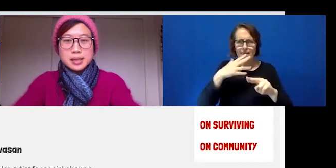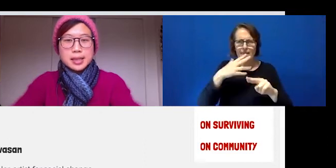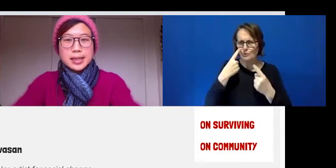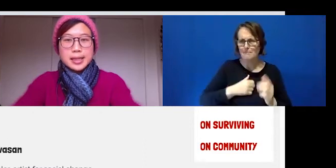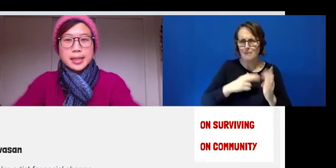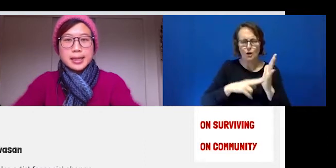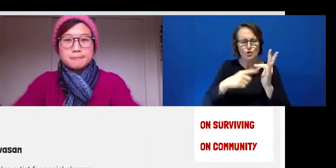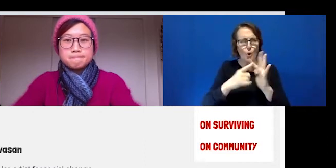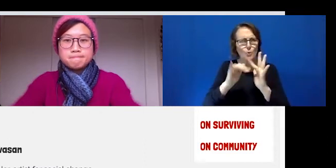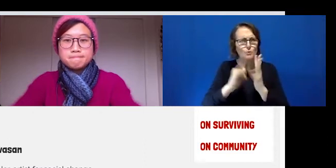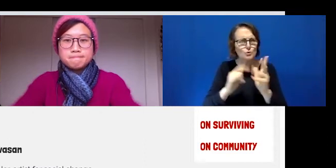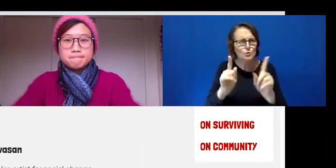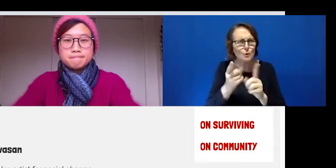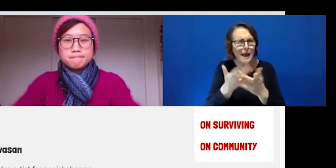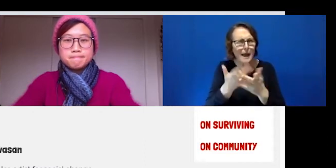Francis?